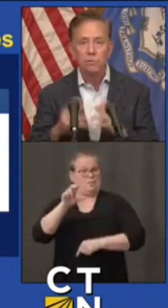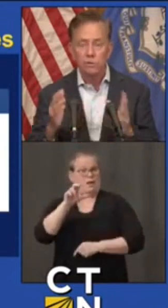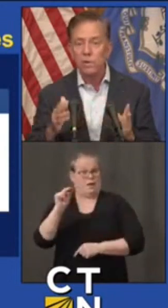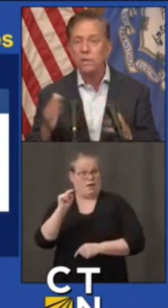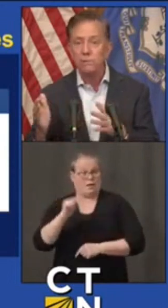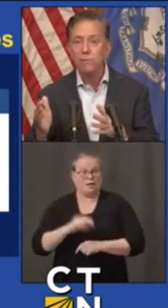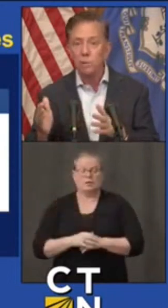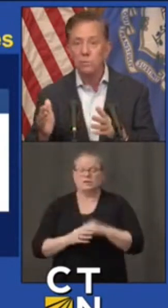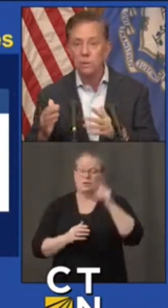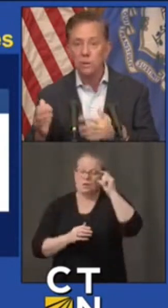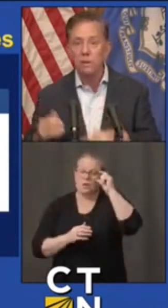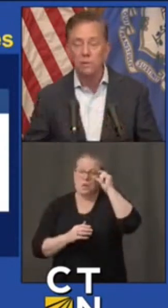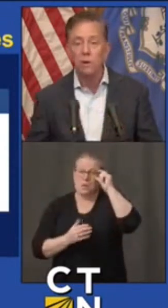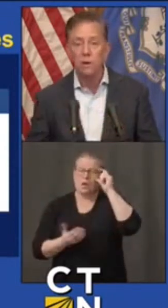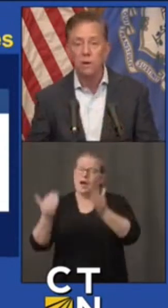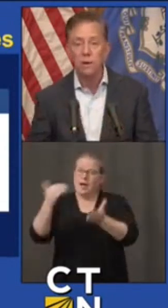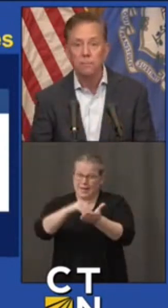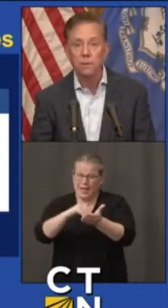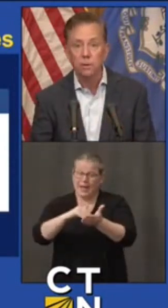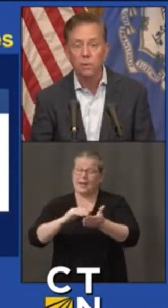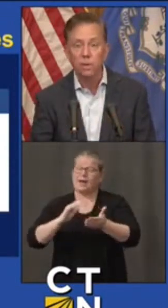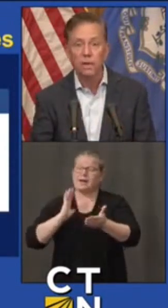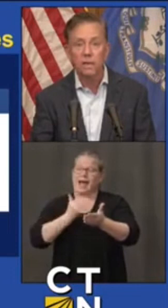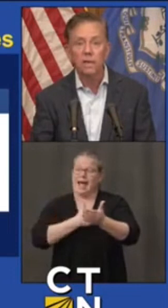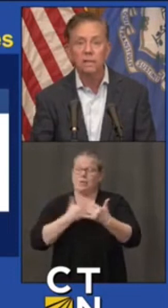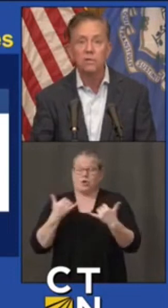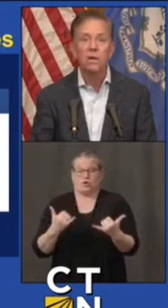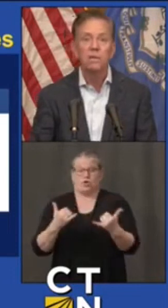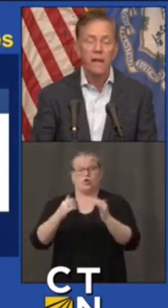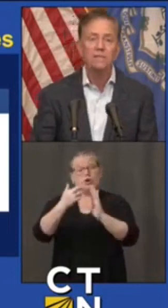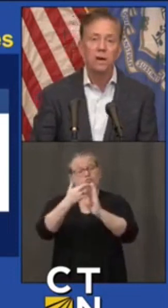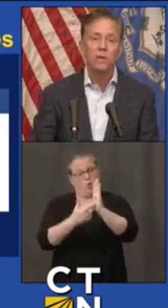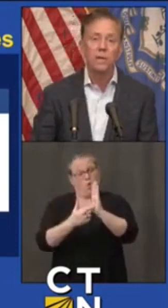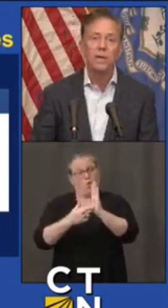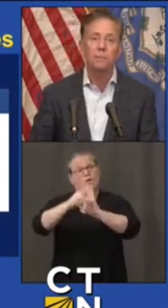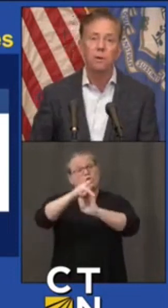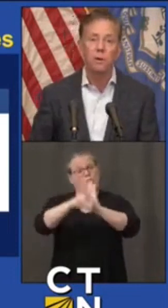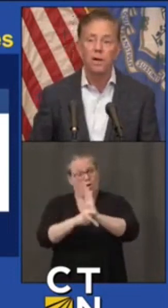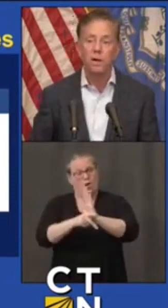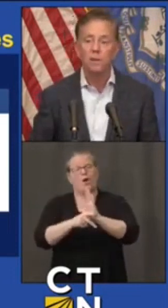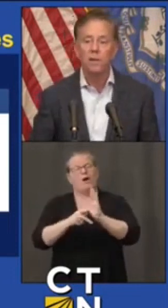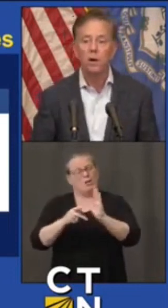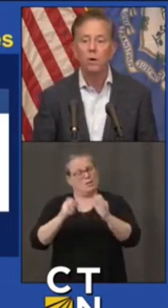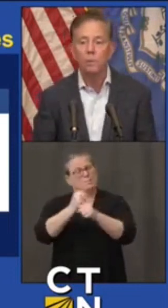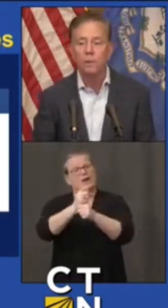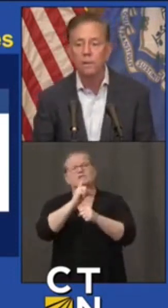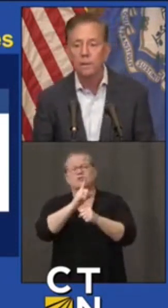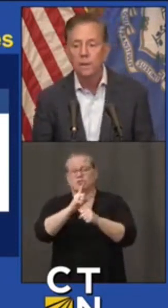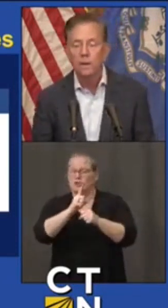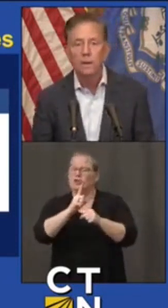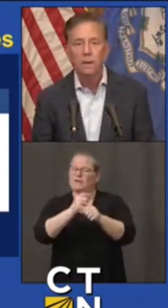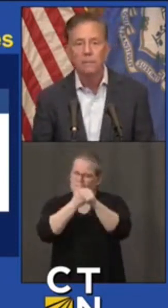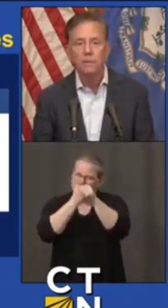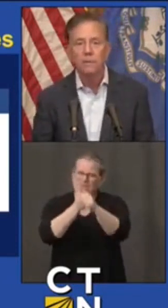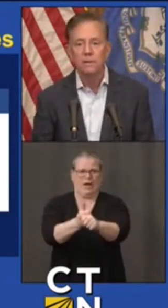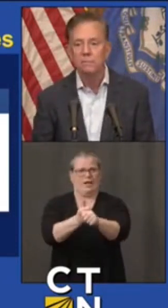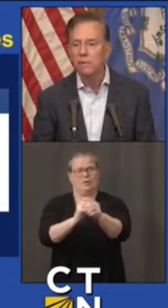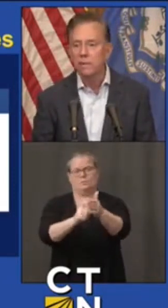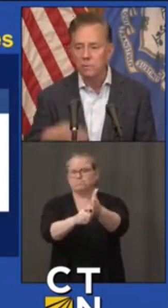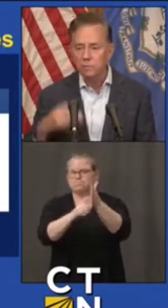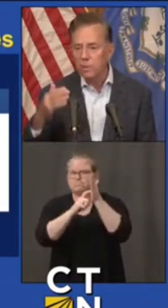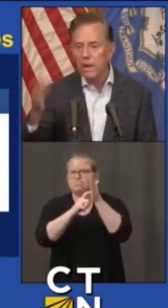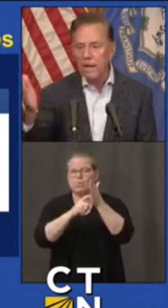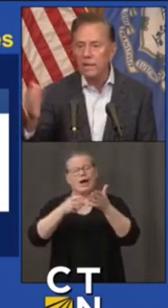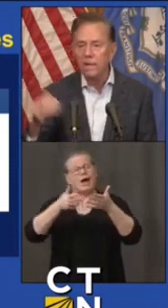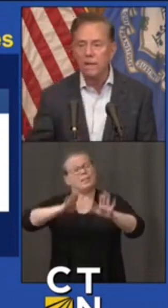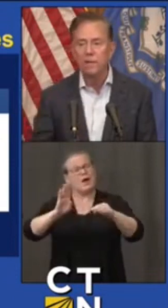through strict enforcement of our current guidelines, that's how we can keep our economy open.